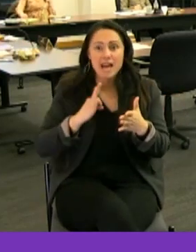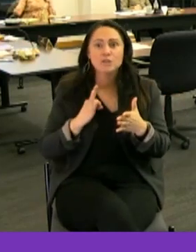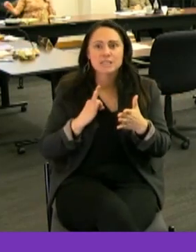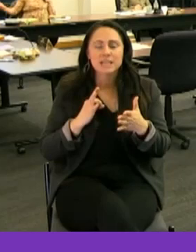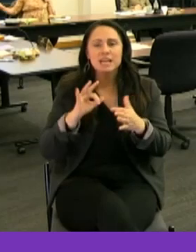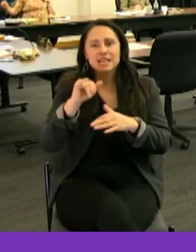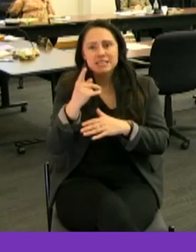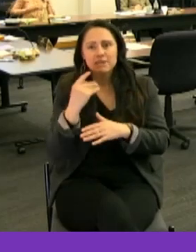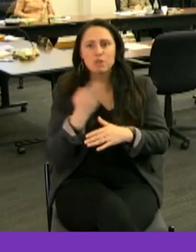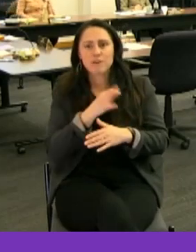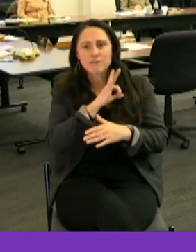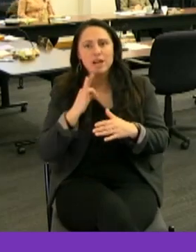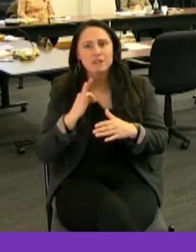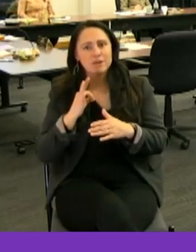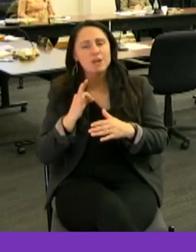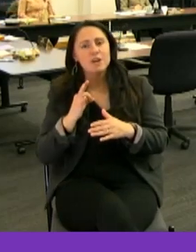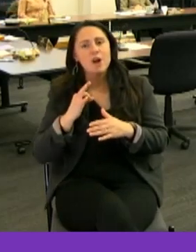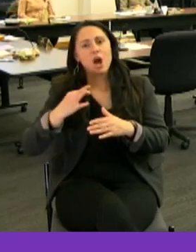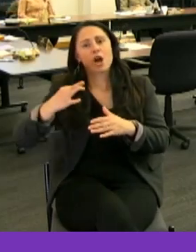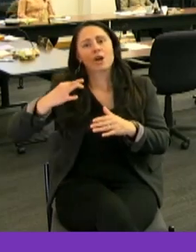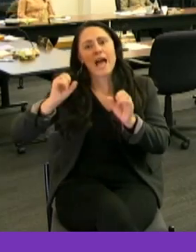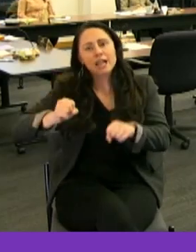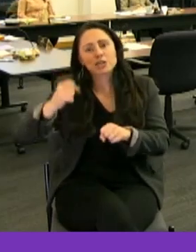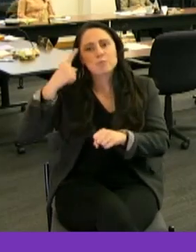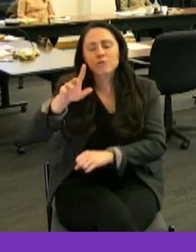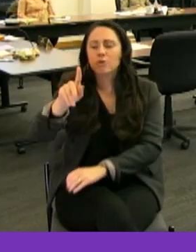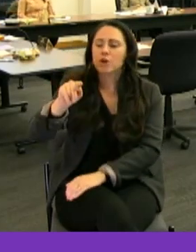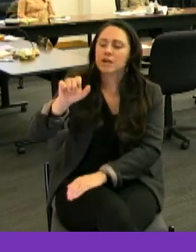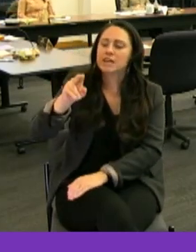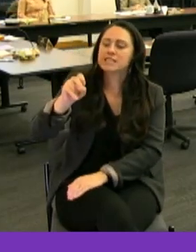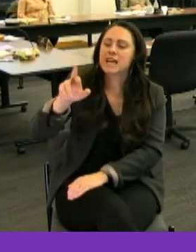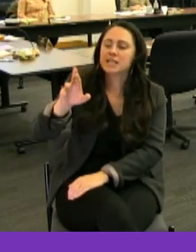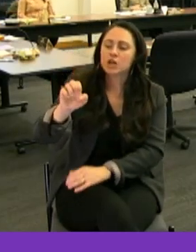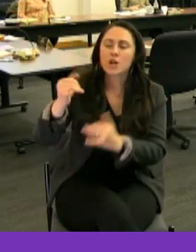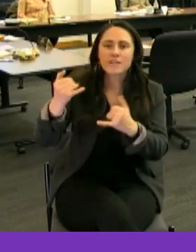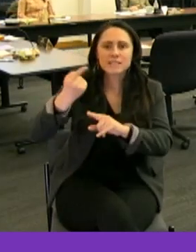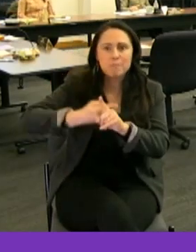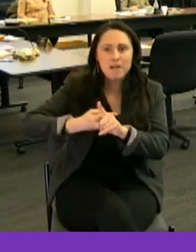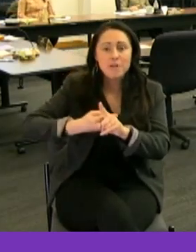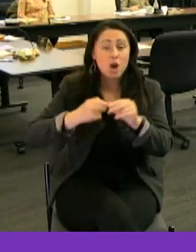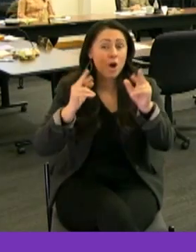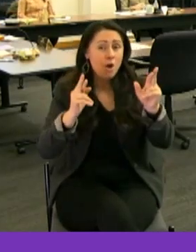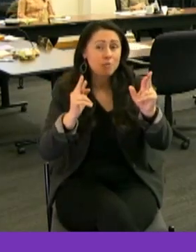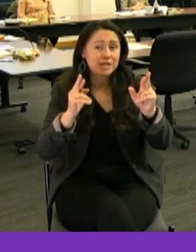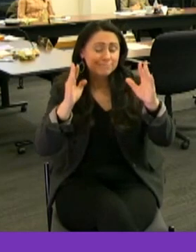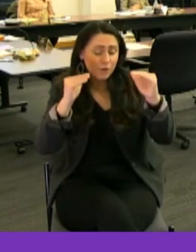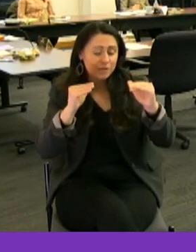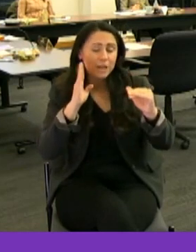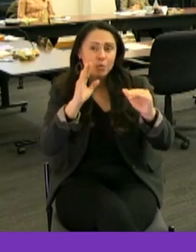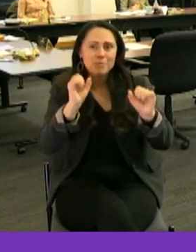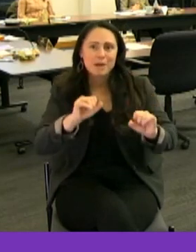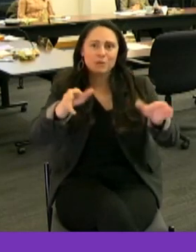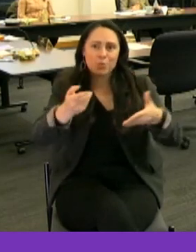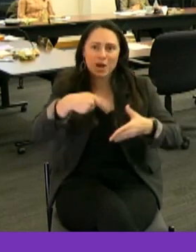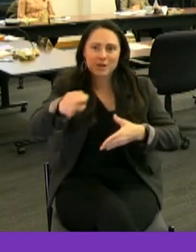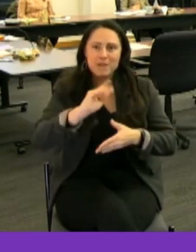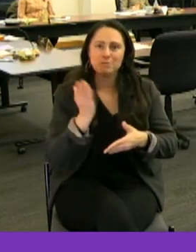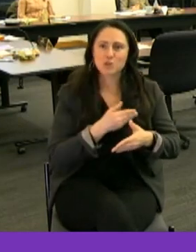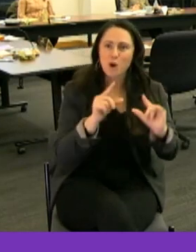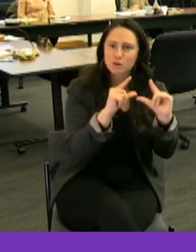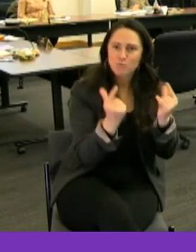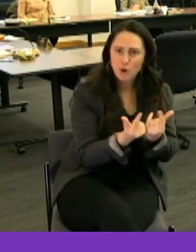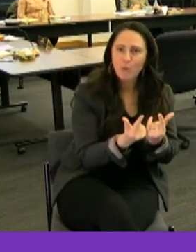of our faculty, are up for tenure this month. I hopefully will be able to welcome them to our